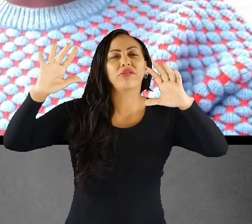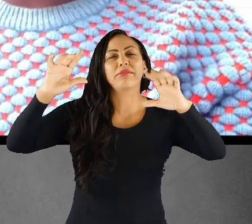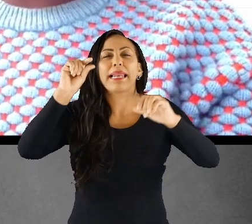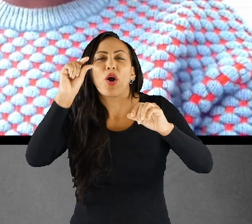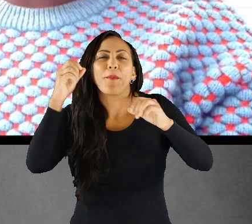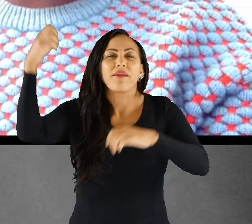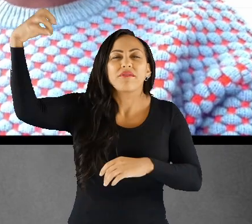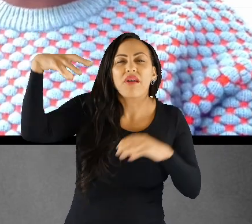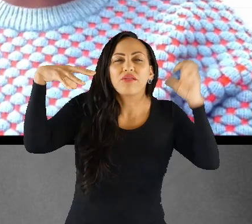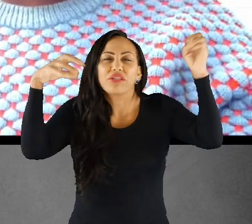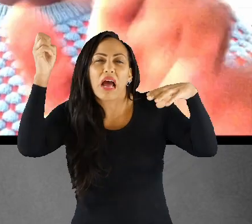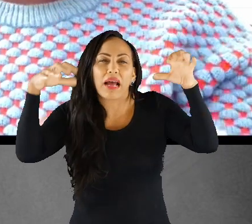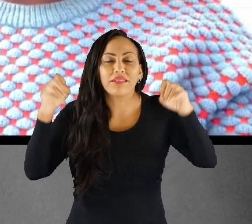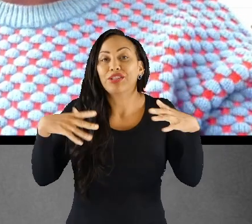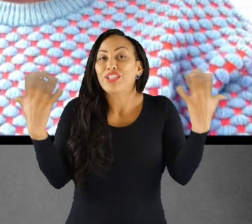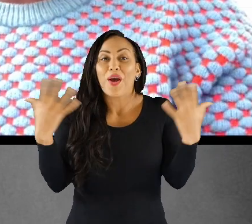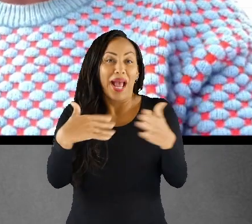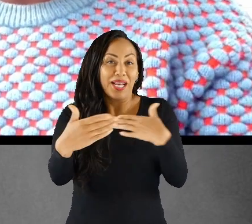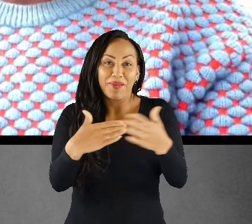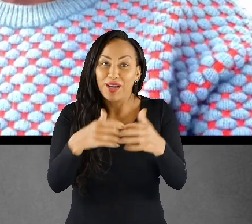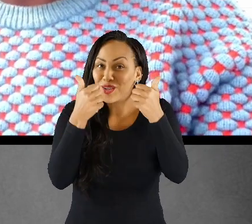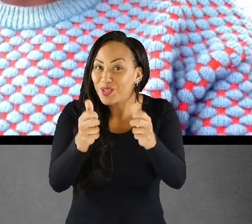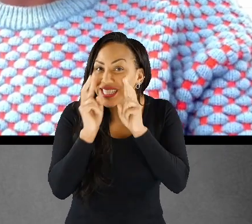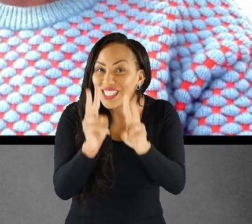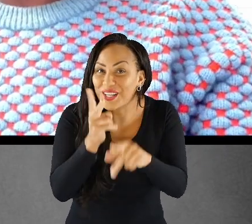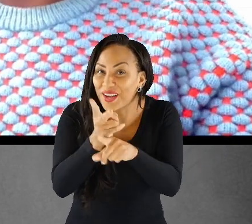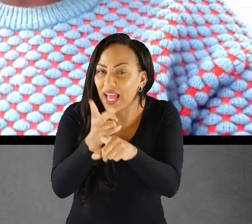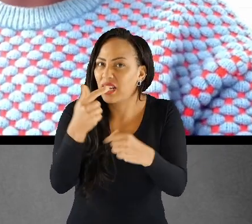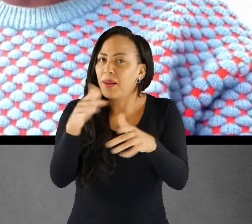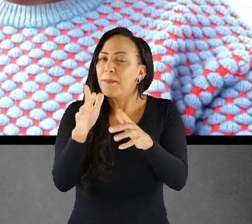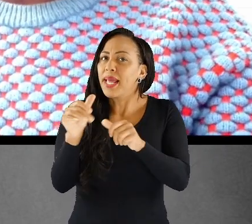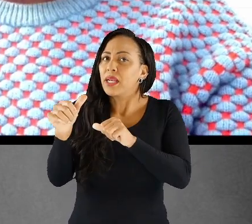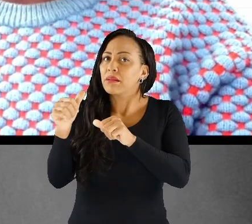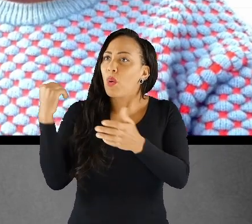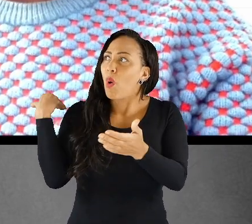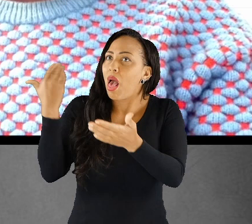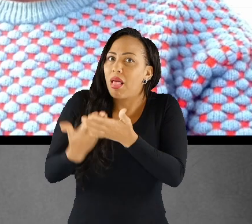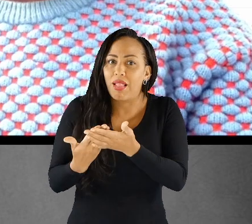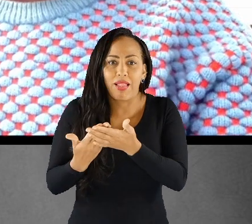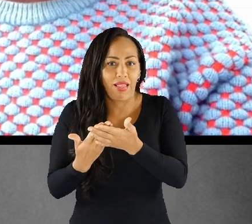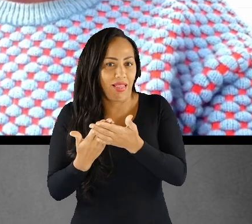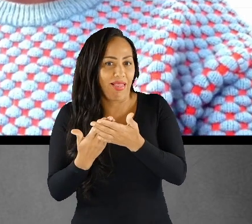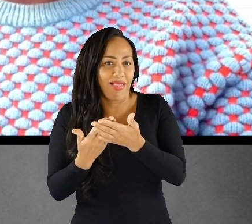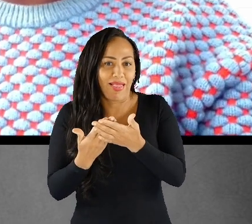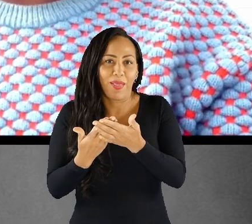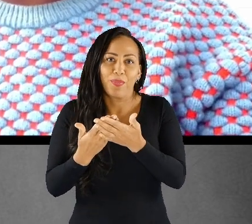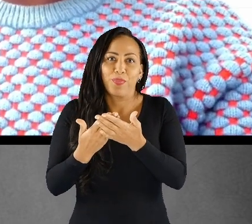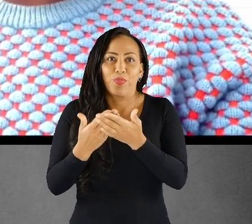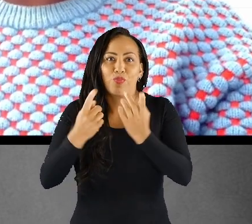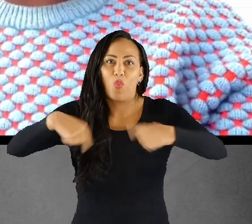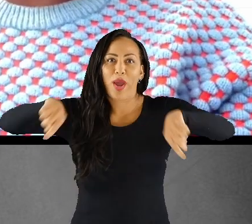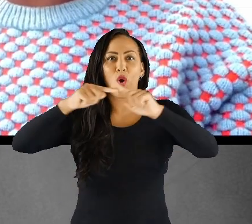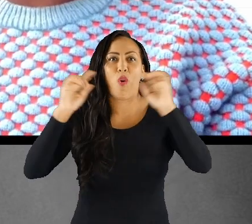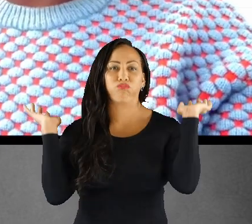of sunshine. So yeah. Anyway, it's good to see you again. It's been quite a while since we all